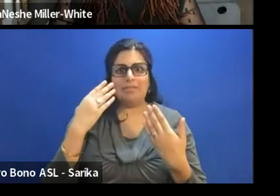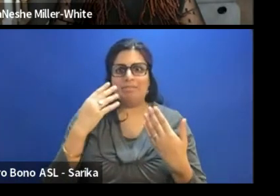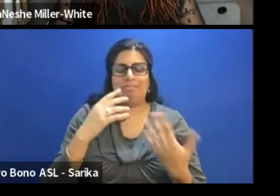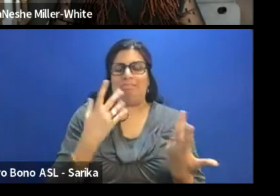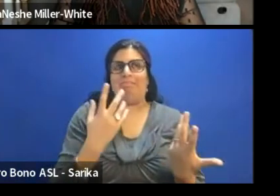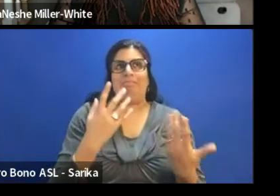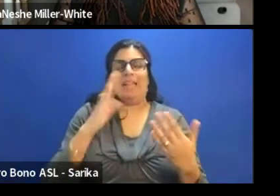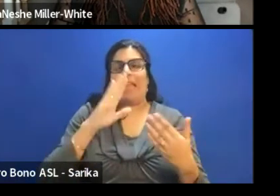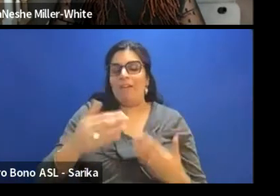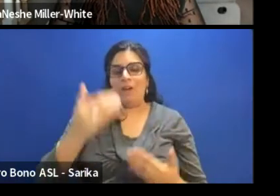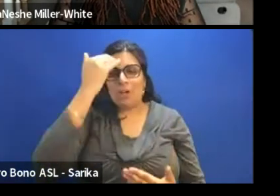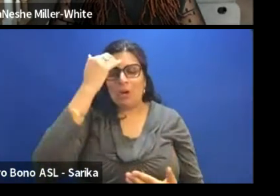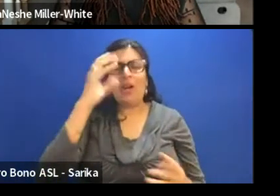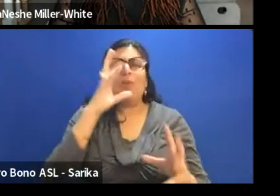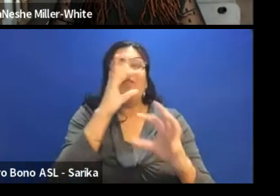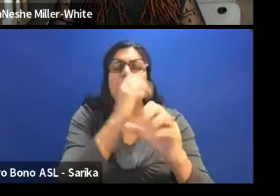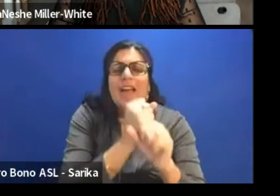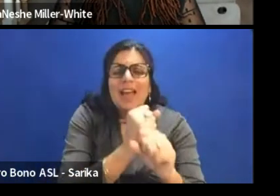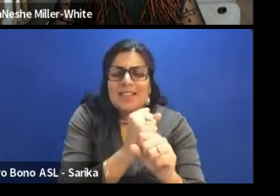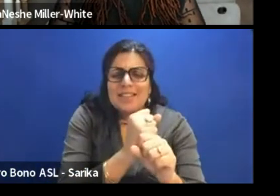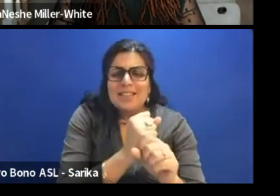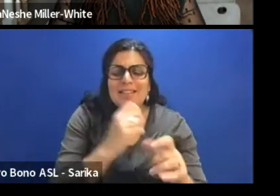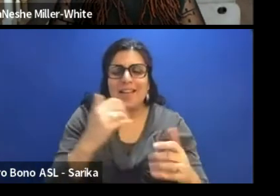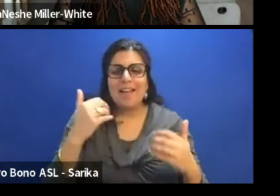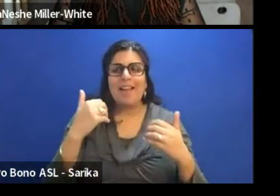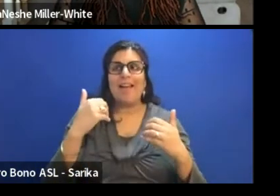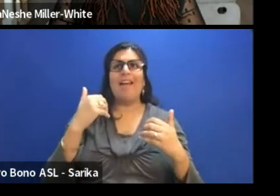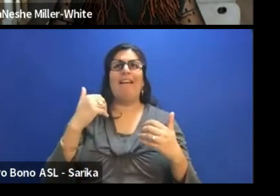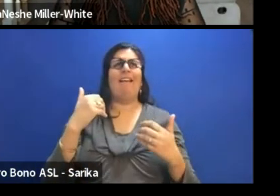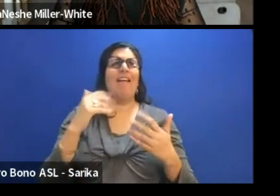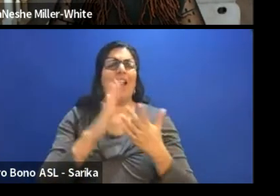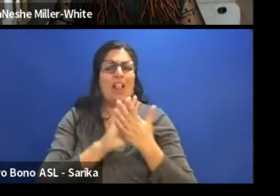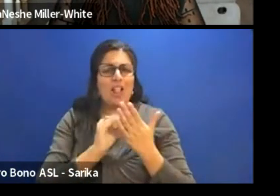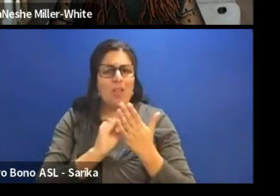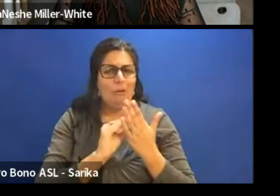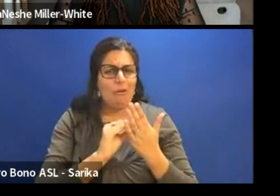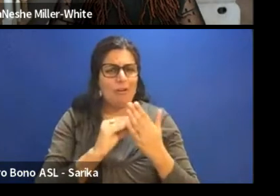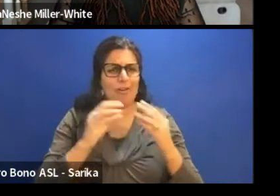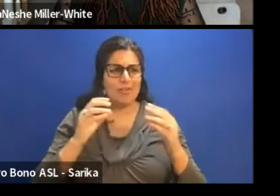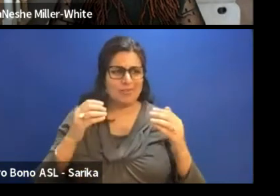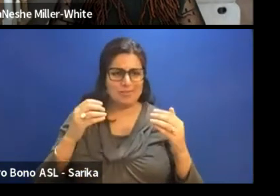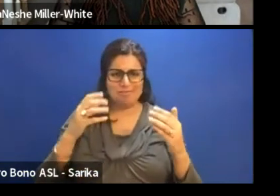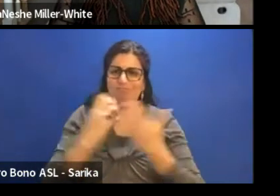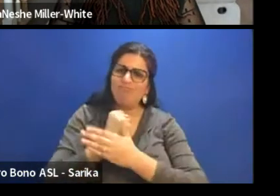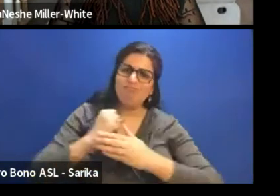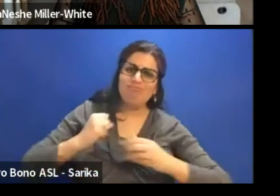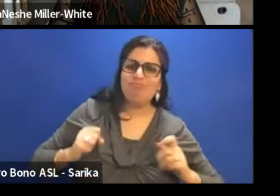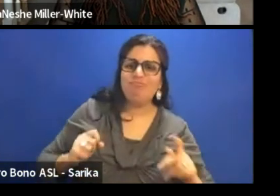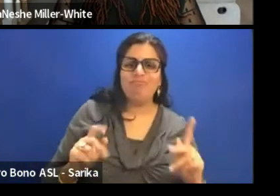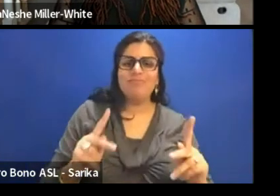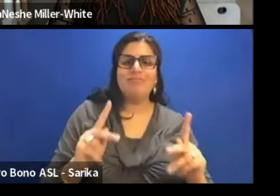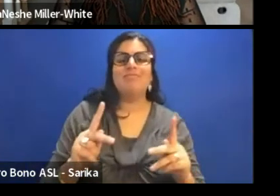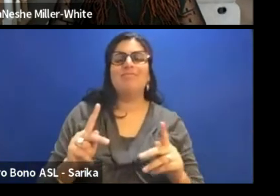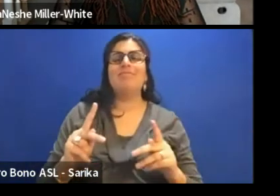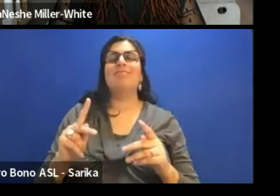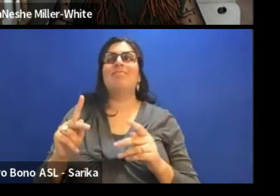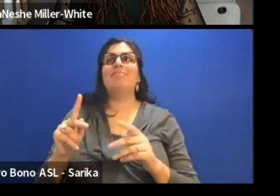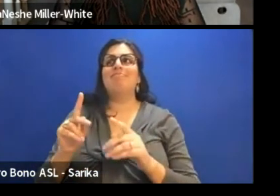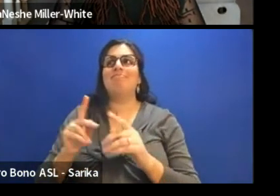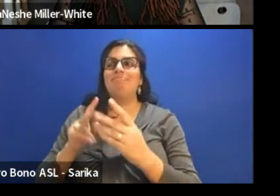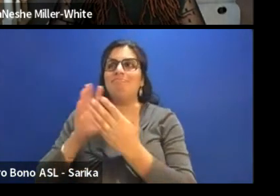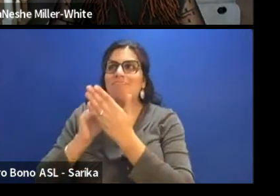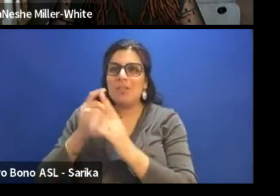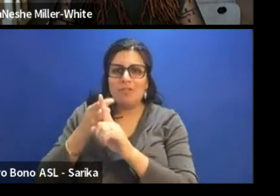And to have that opportunity to be able to have these mentors